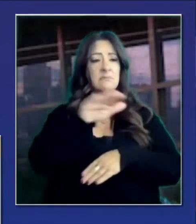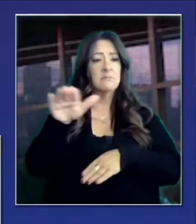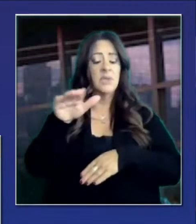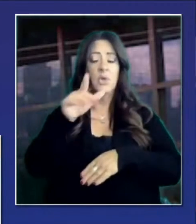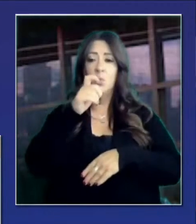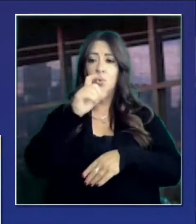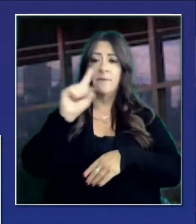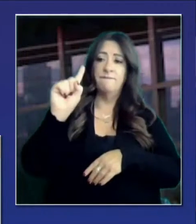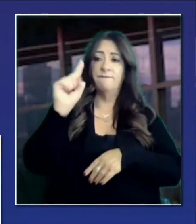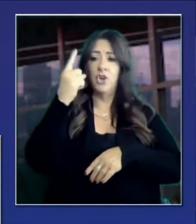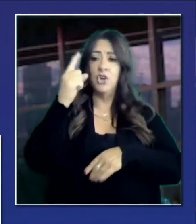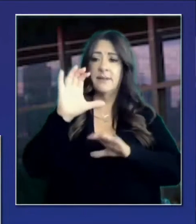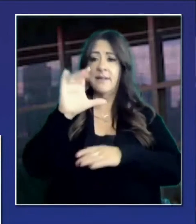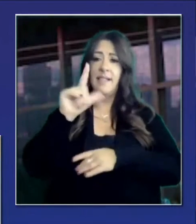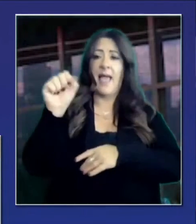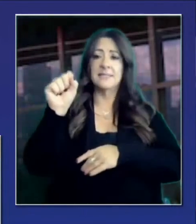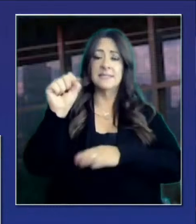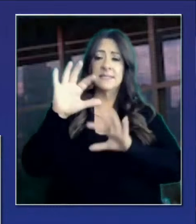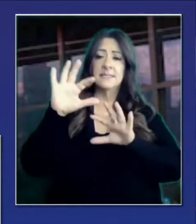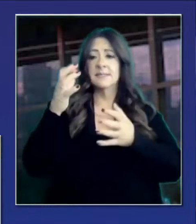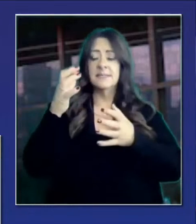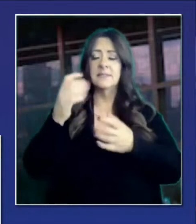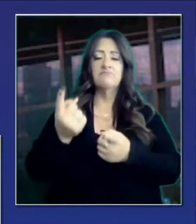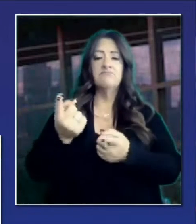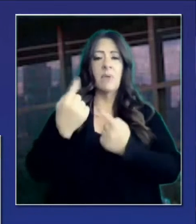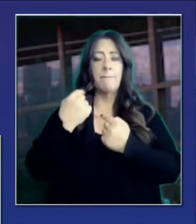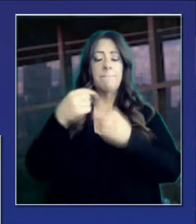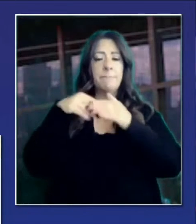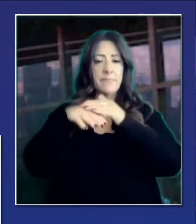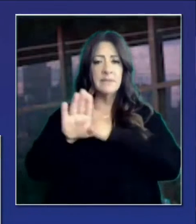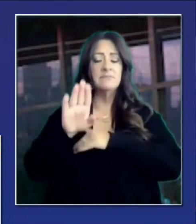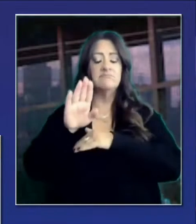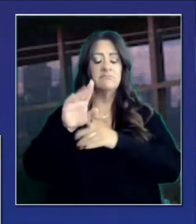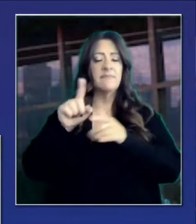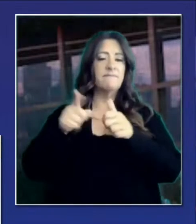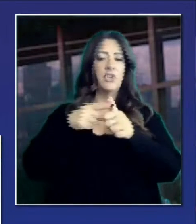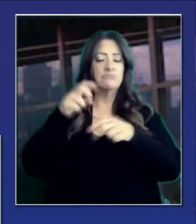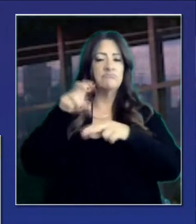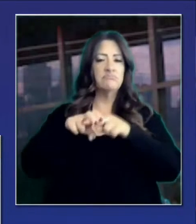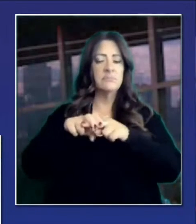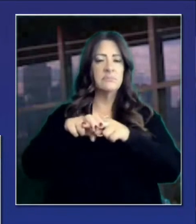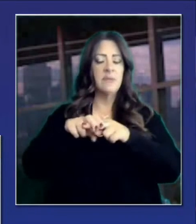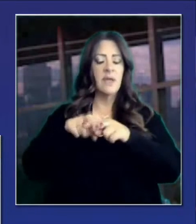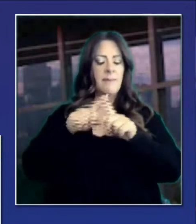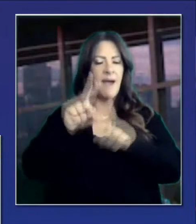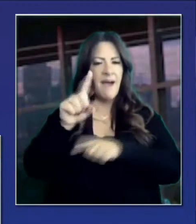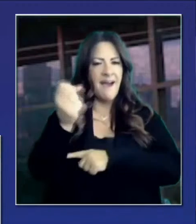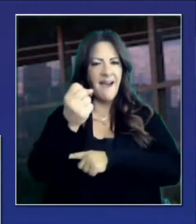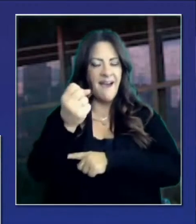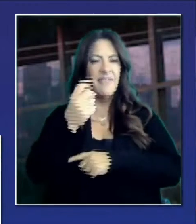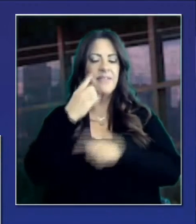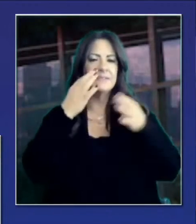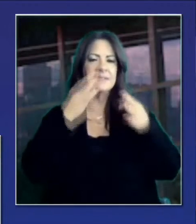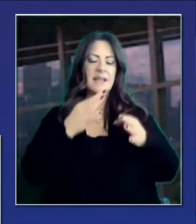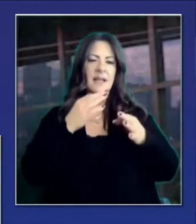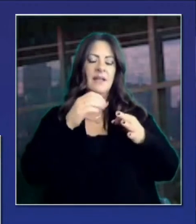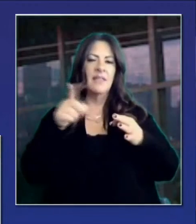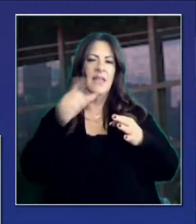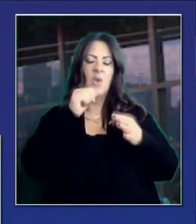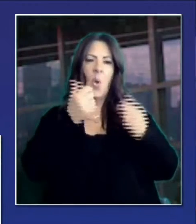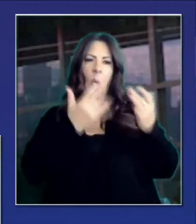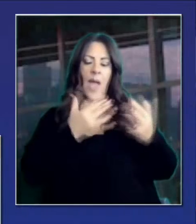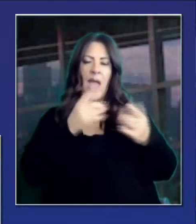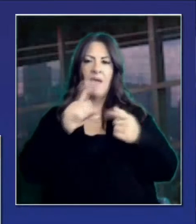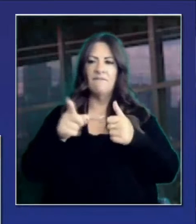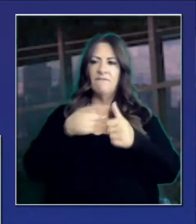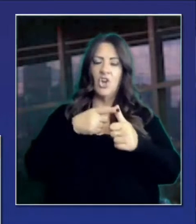every first-class passenger to be boarded before they announce all business-class passengers. Accordingly, they don't wait for all